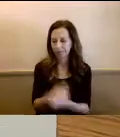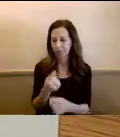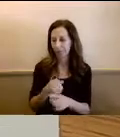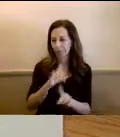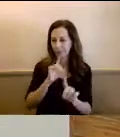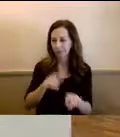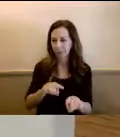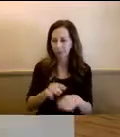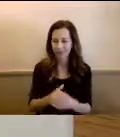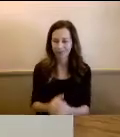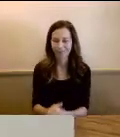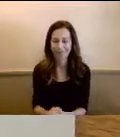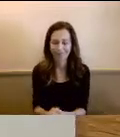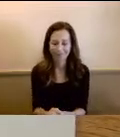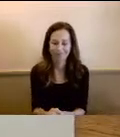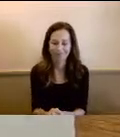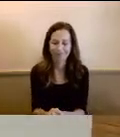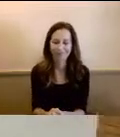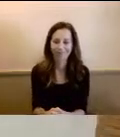have the right solution.